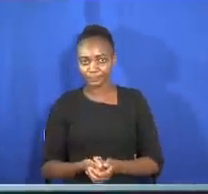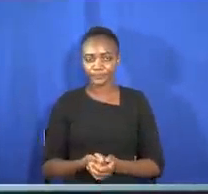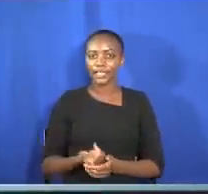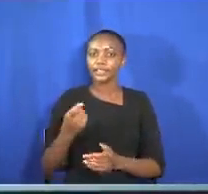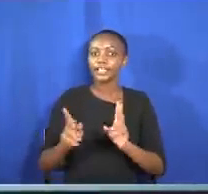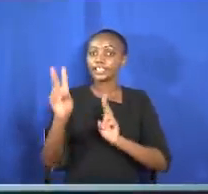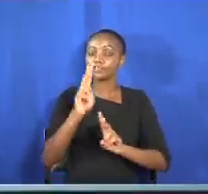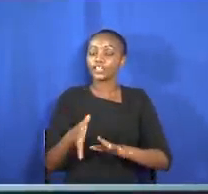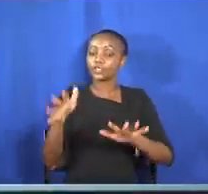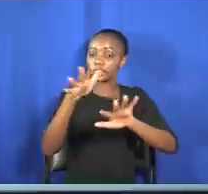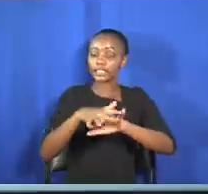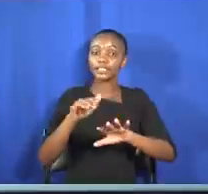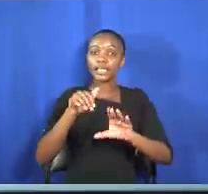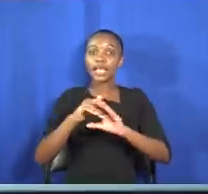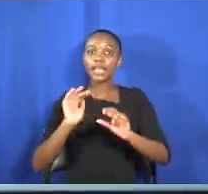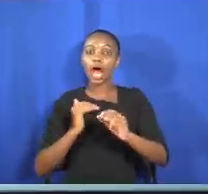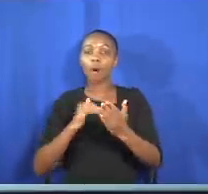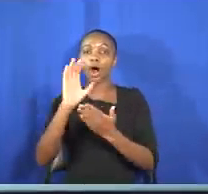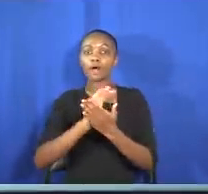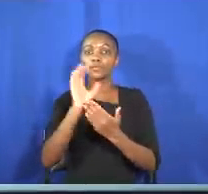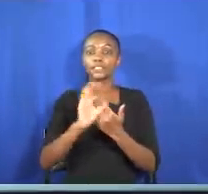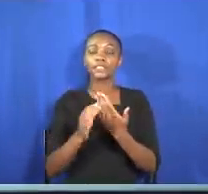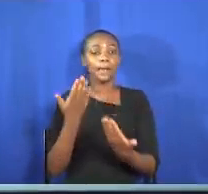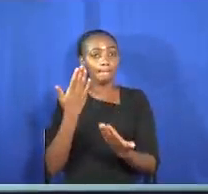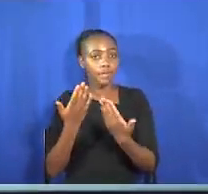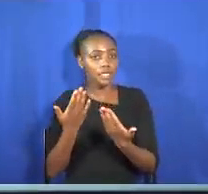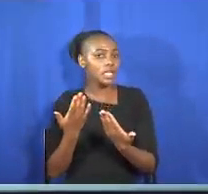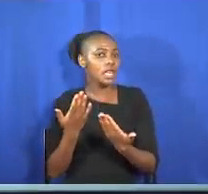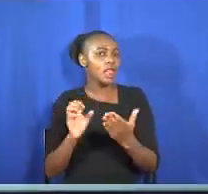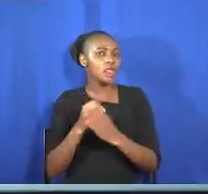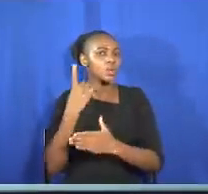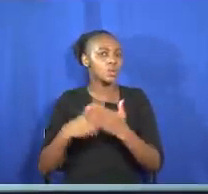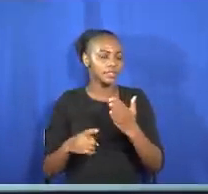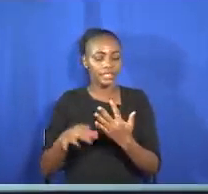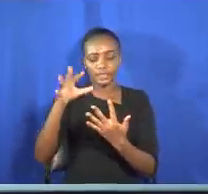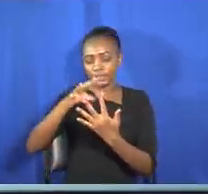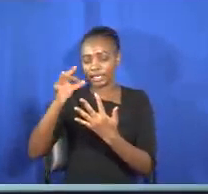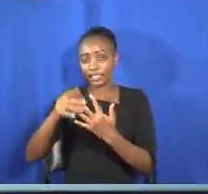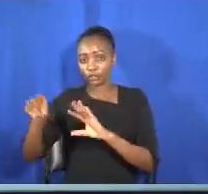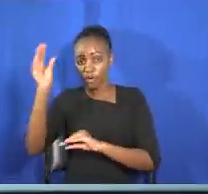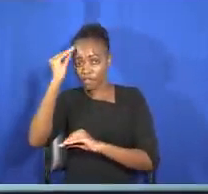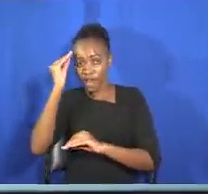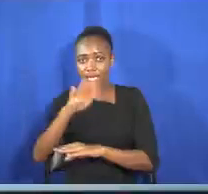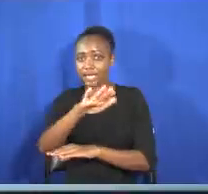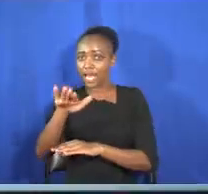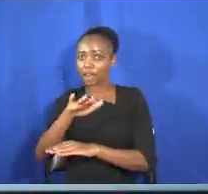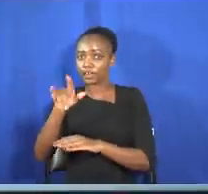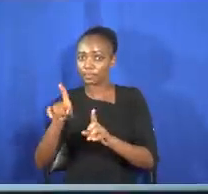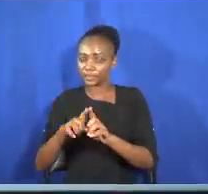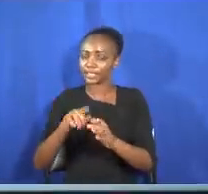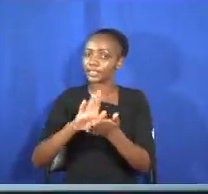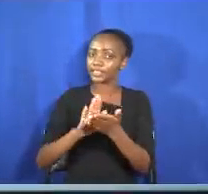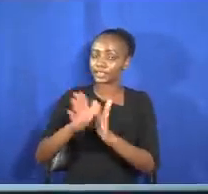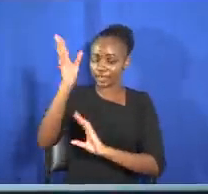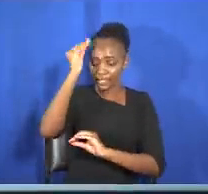values have been integrated in the curriculum mainly through infusion and selection of learning environment and